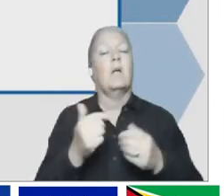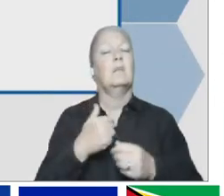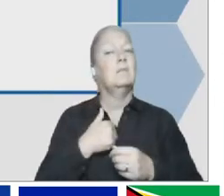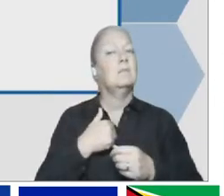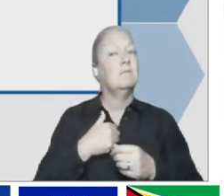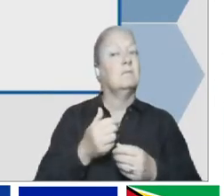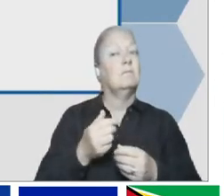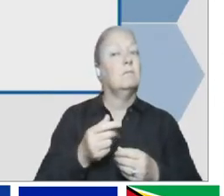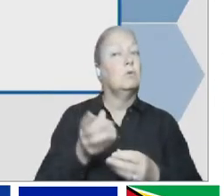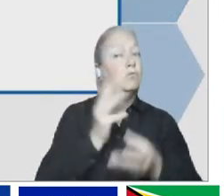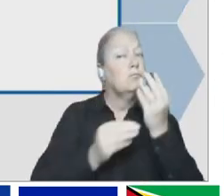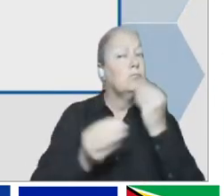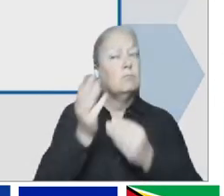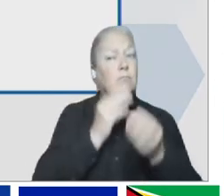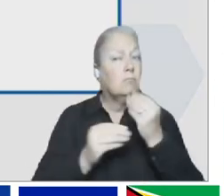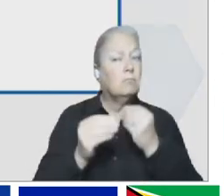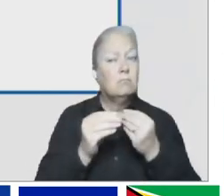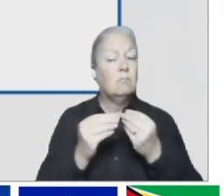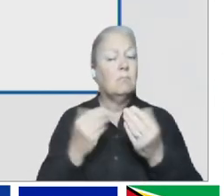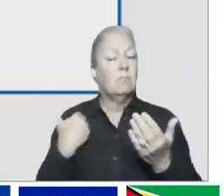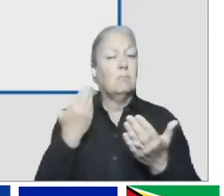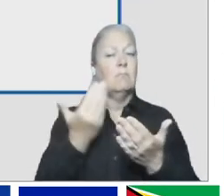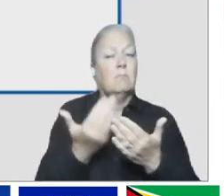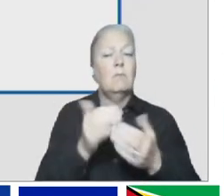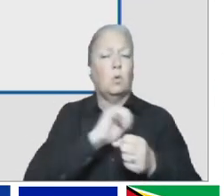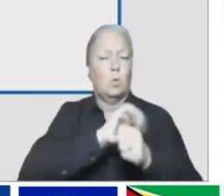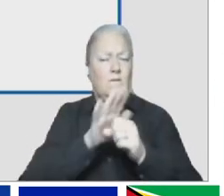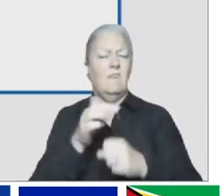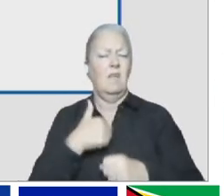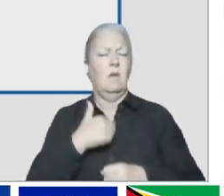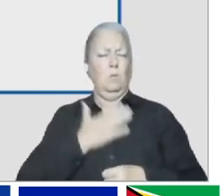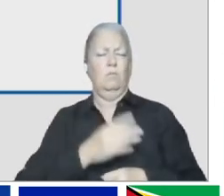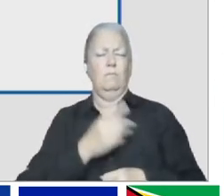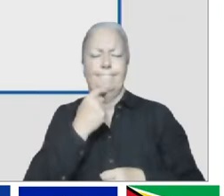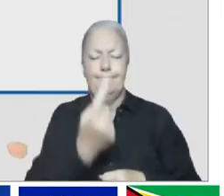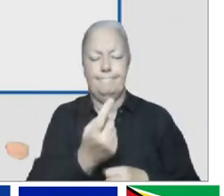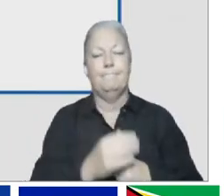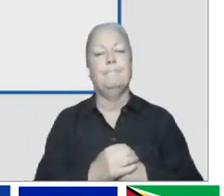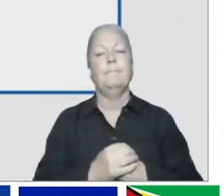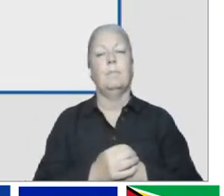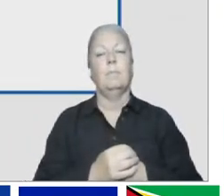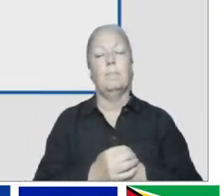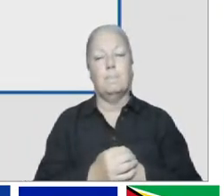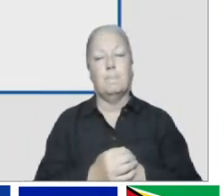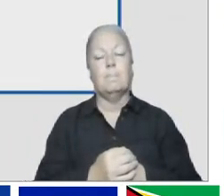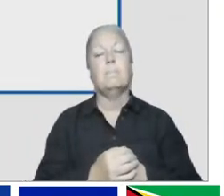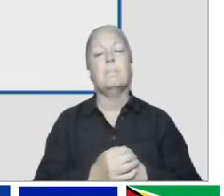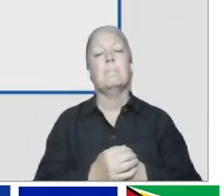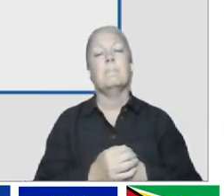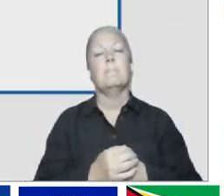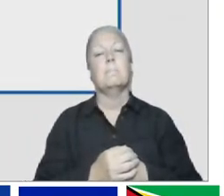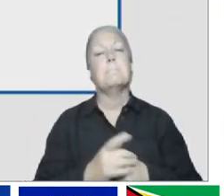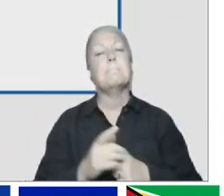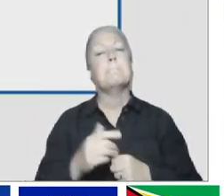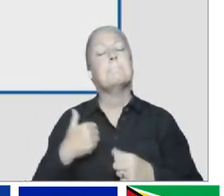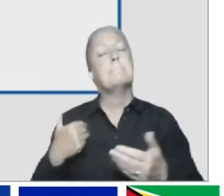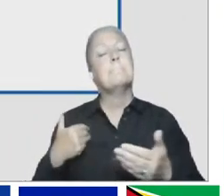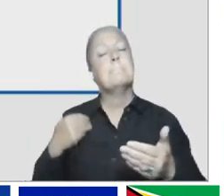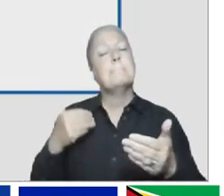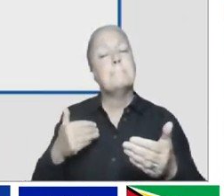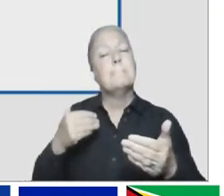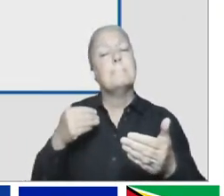something. At every moment that we have had during this 1 year